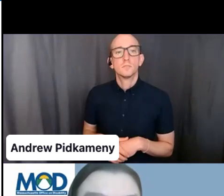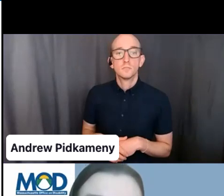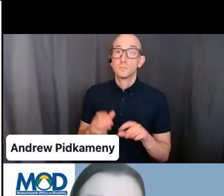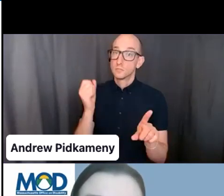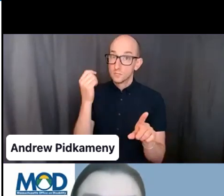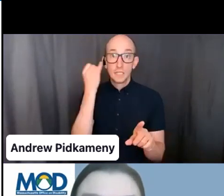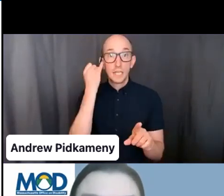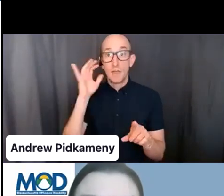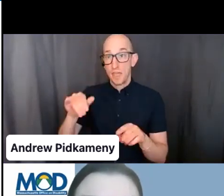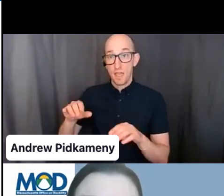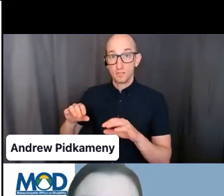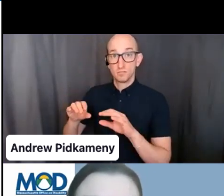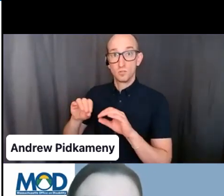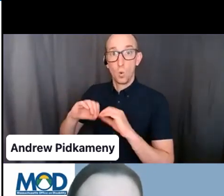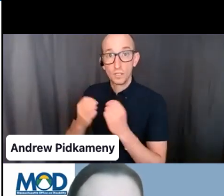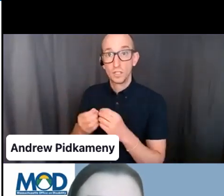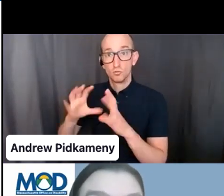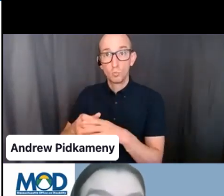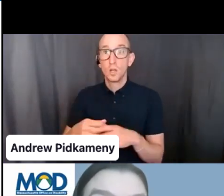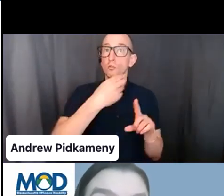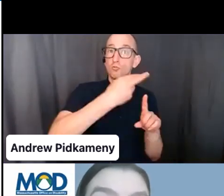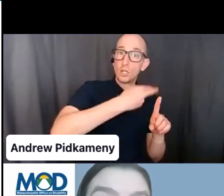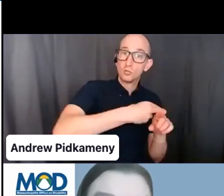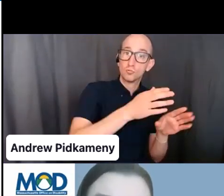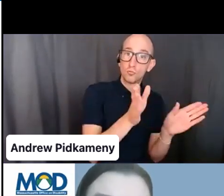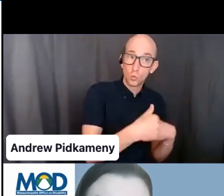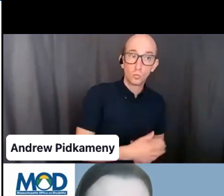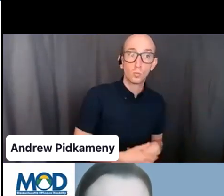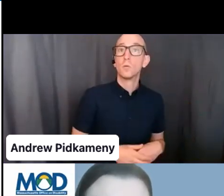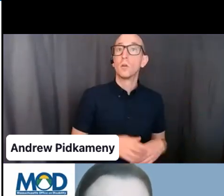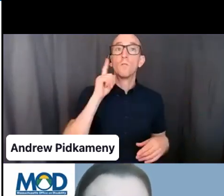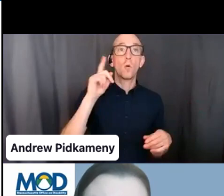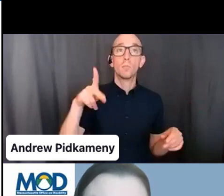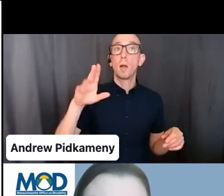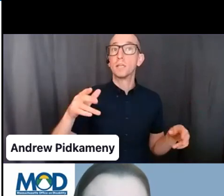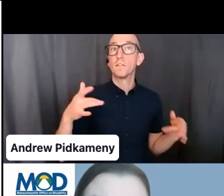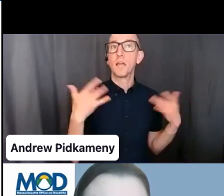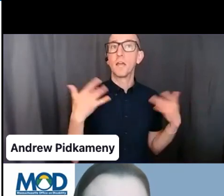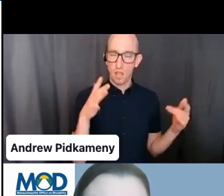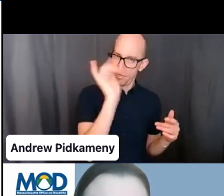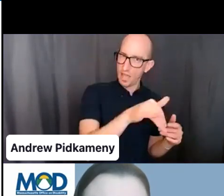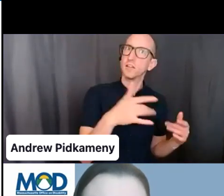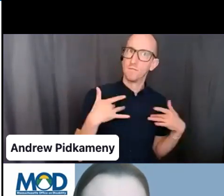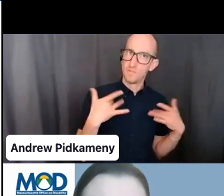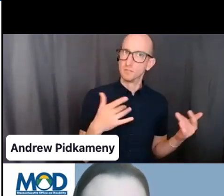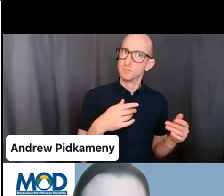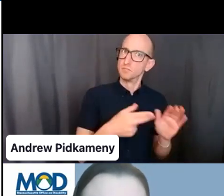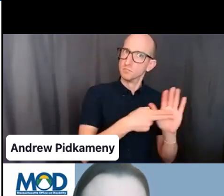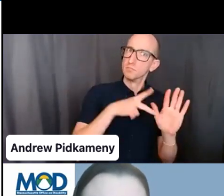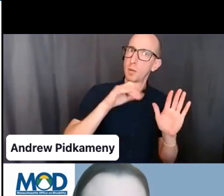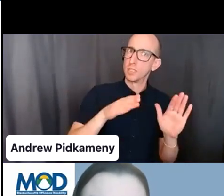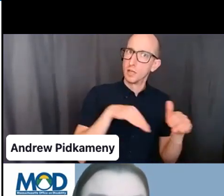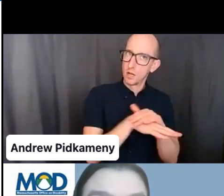to a church or to a private club to host an event, that event would qualify as a public accommodation and they would have to allow service